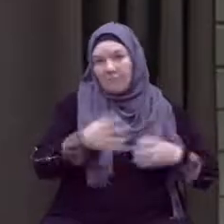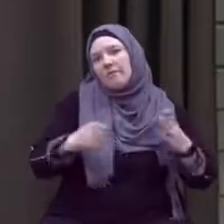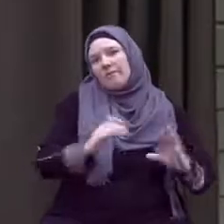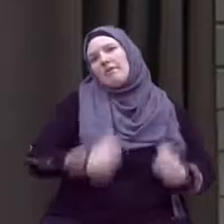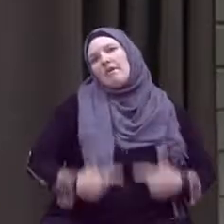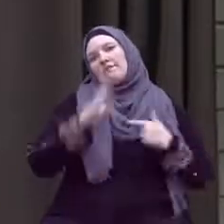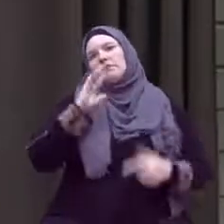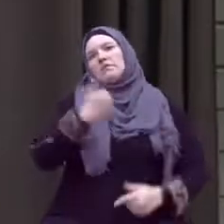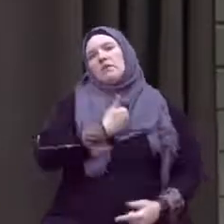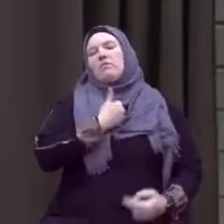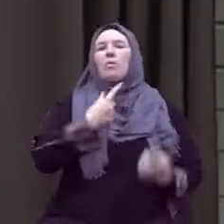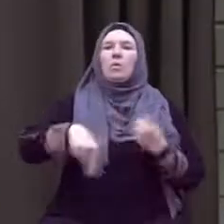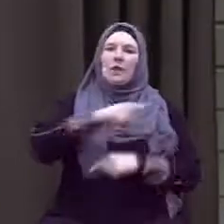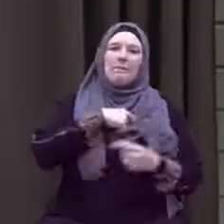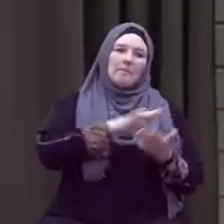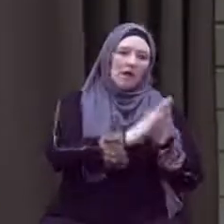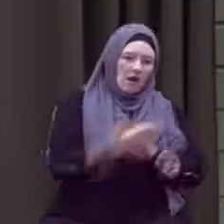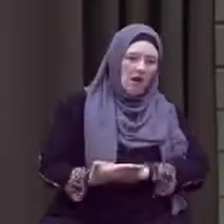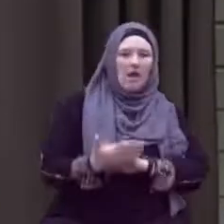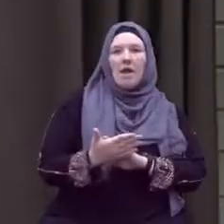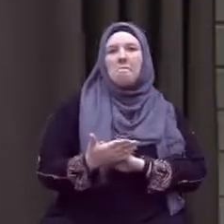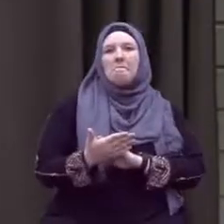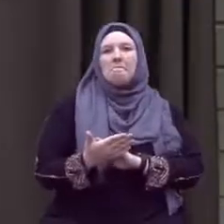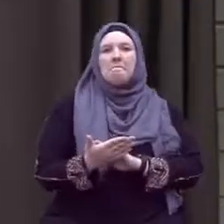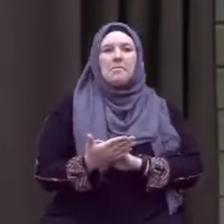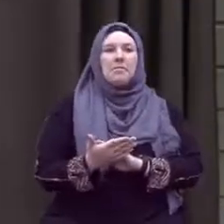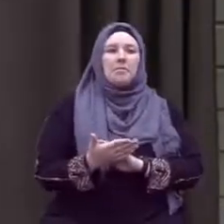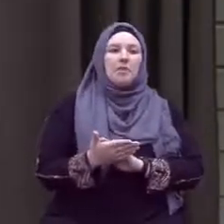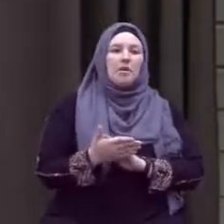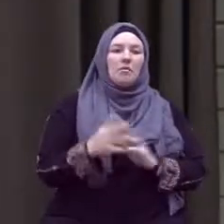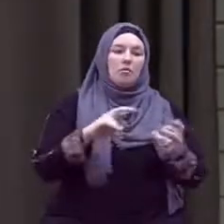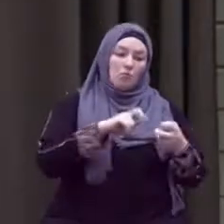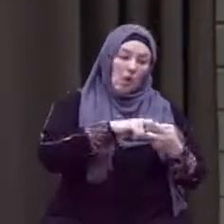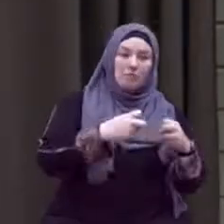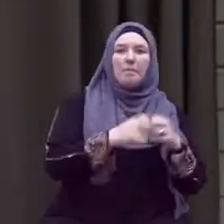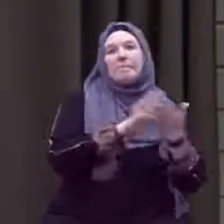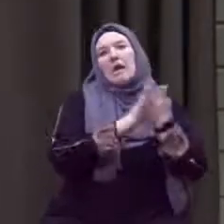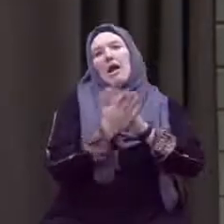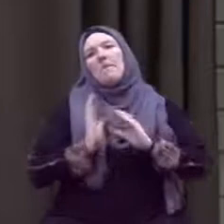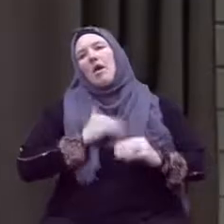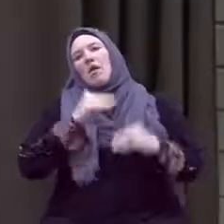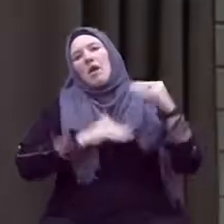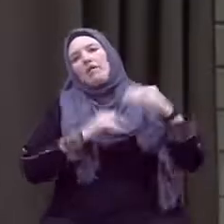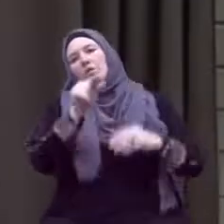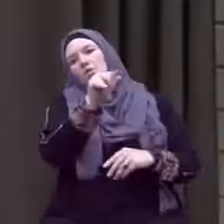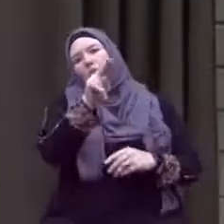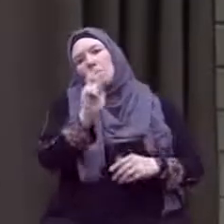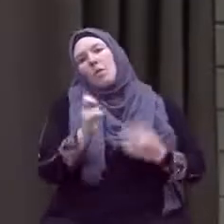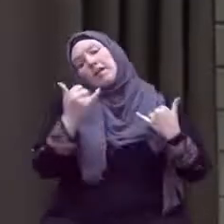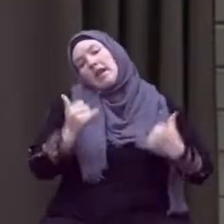life. We've turned miseries into our comfort zones. Now our peoples